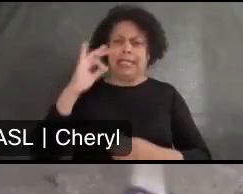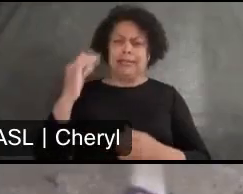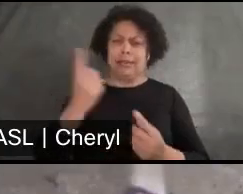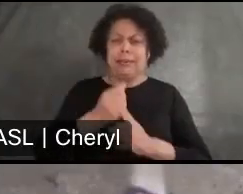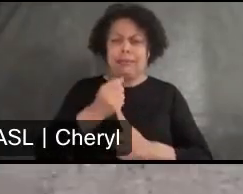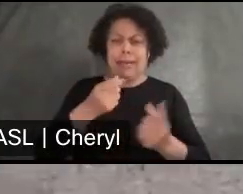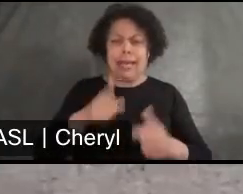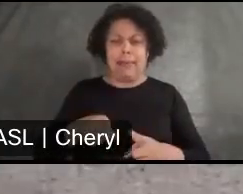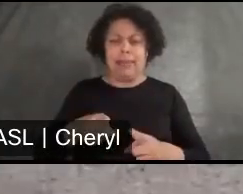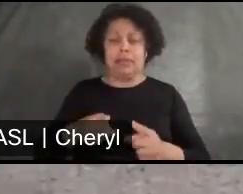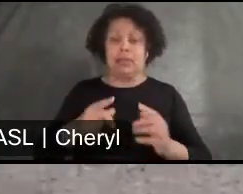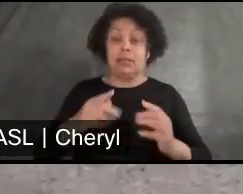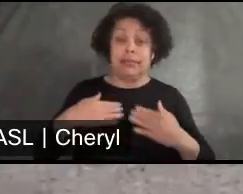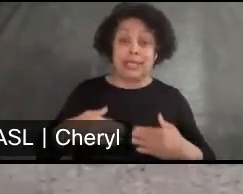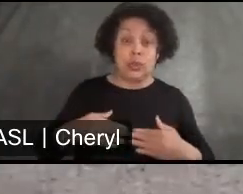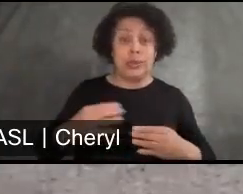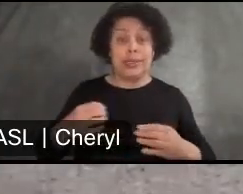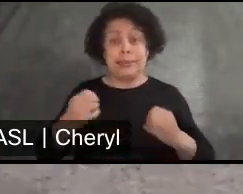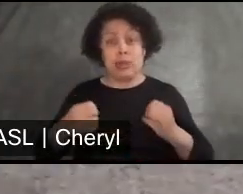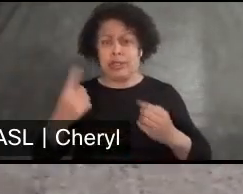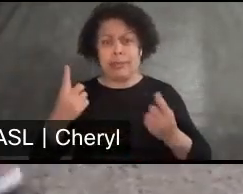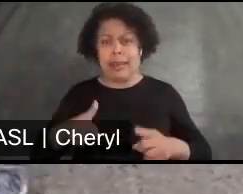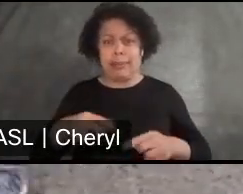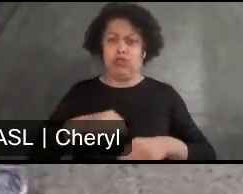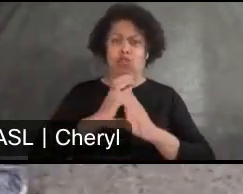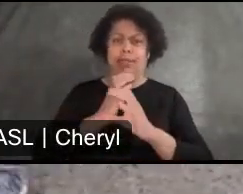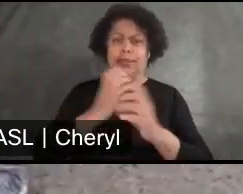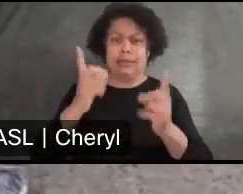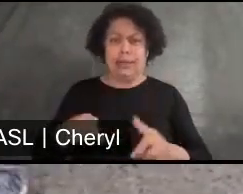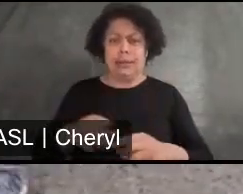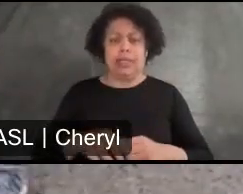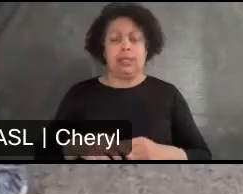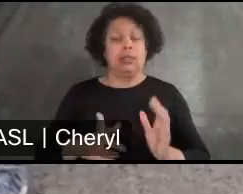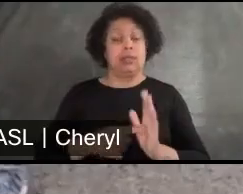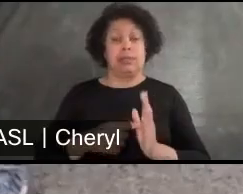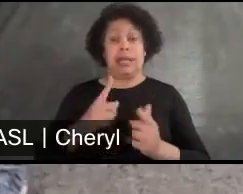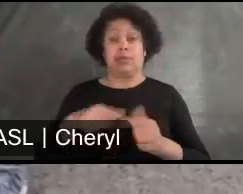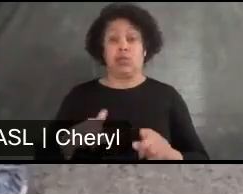emotional. In a crisis, sometimes it feels like we're all alone.